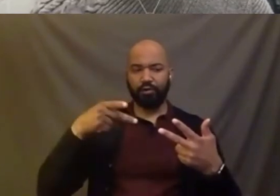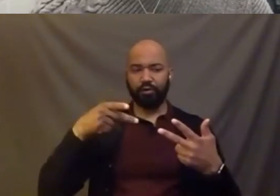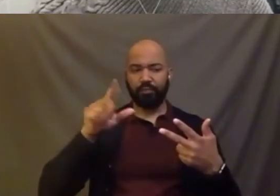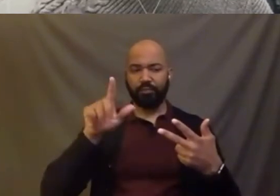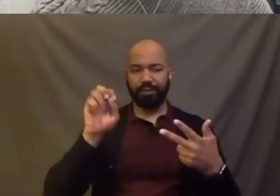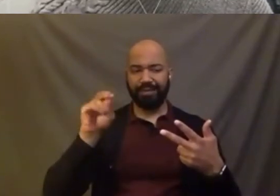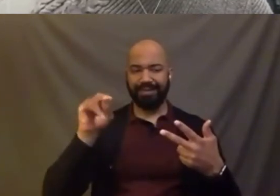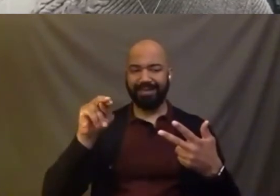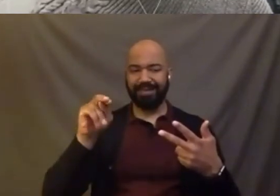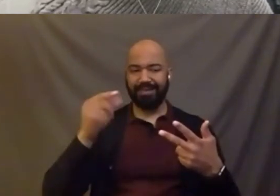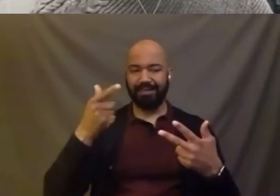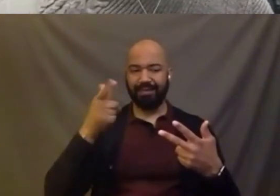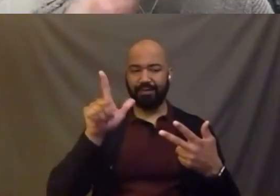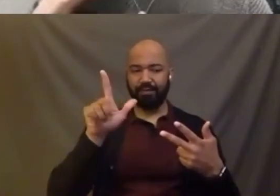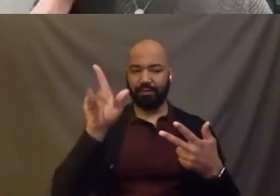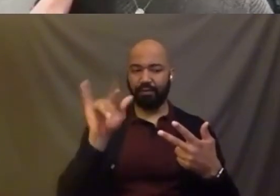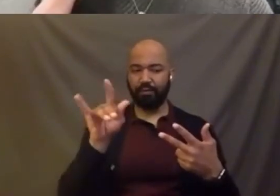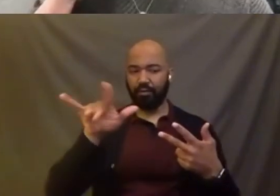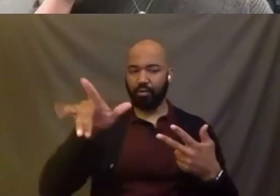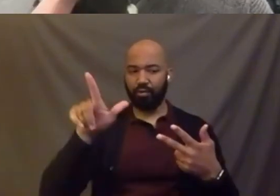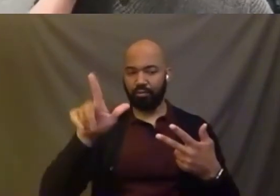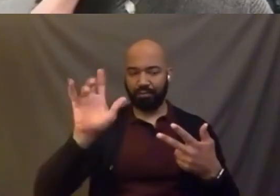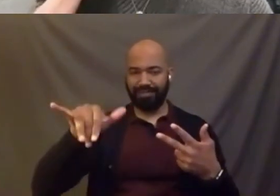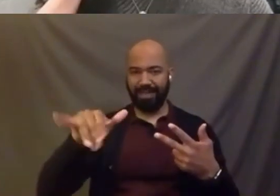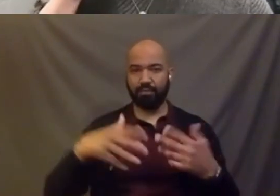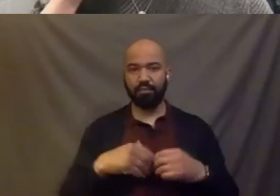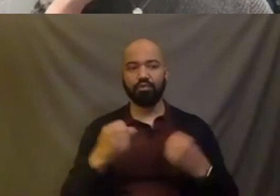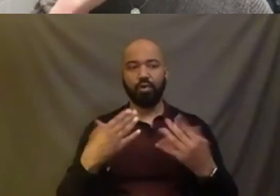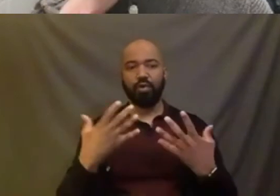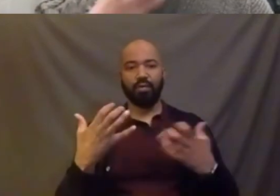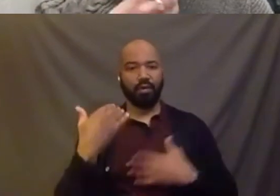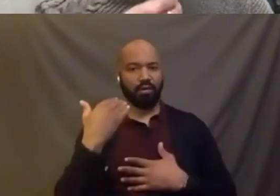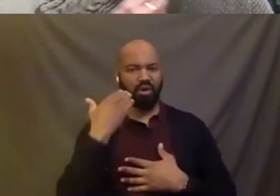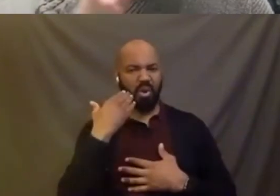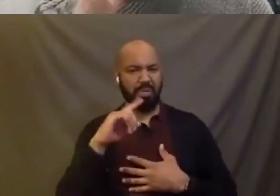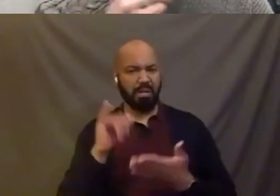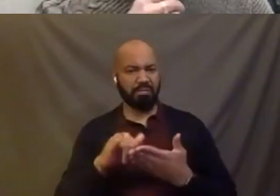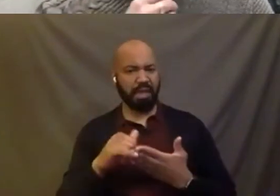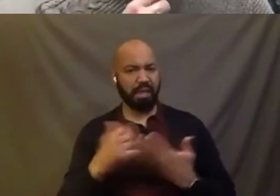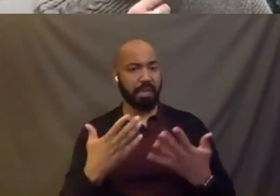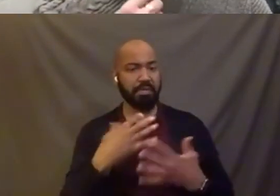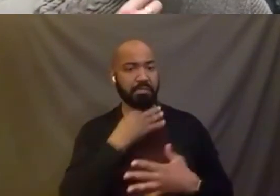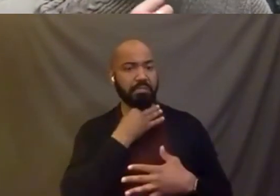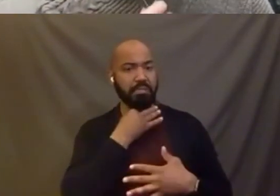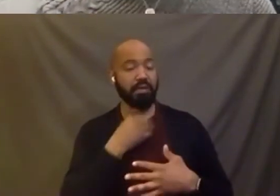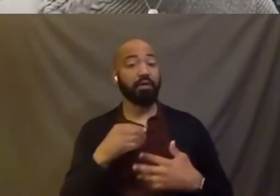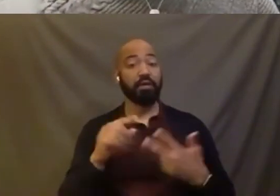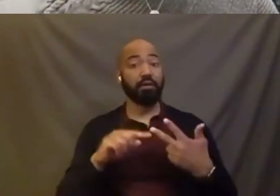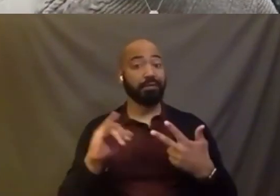have any preservative in them. Right. So I'm curious, and obviously this is probably going to be a guess for you, if the J&J might